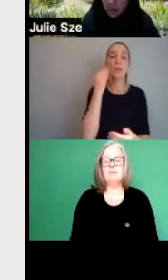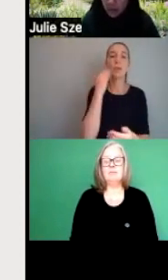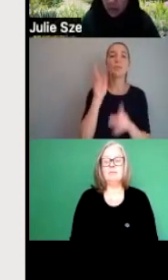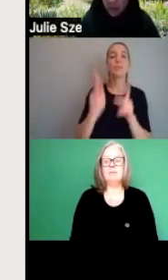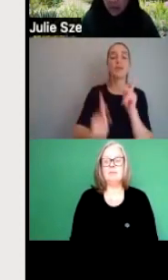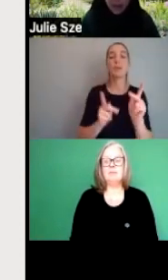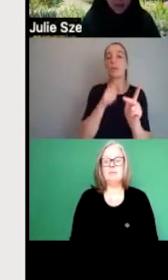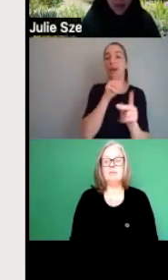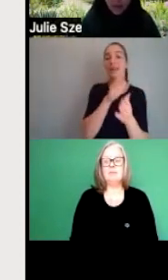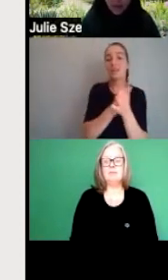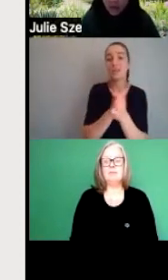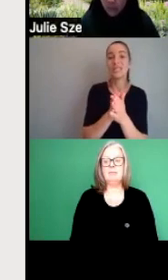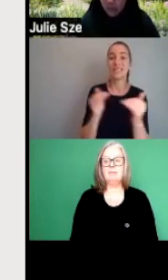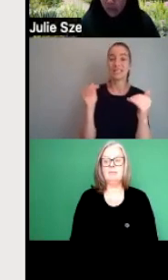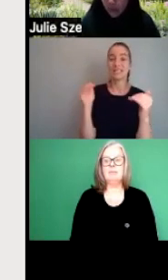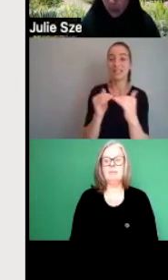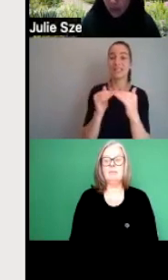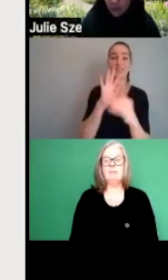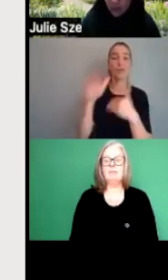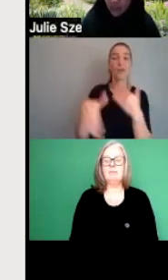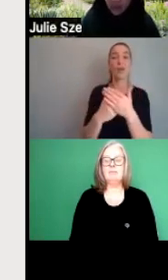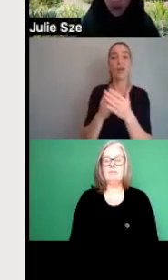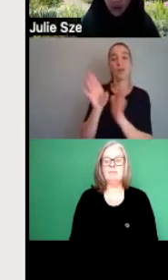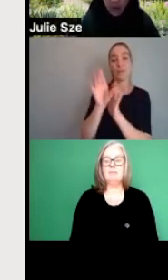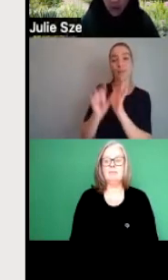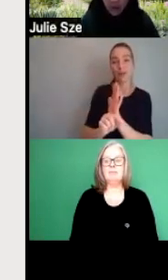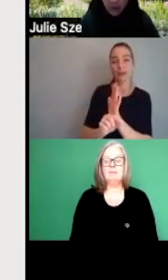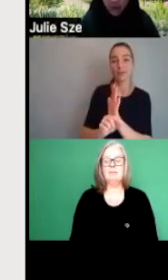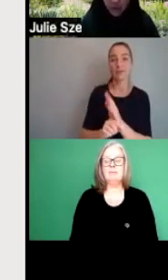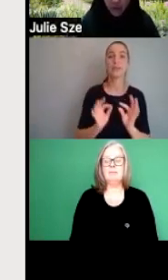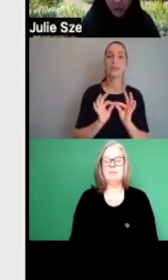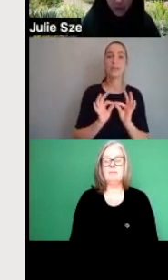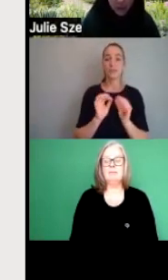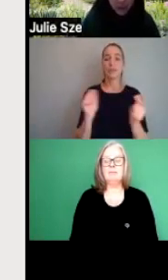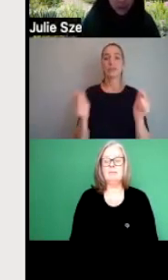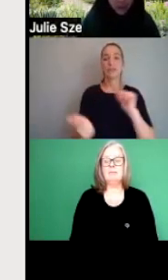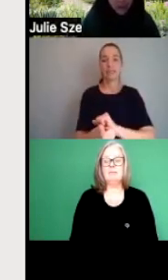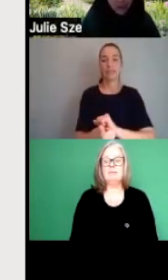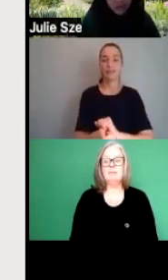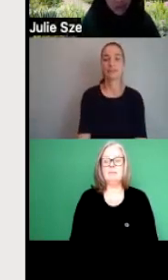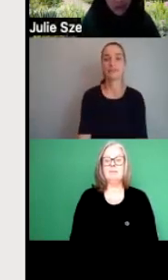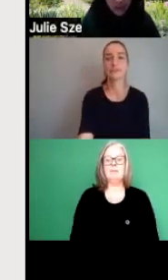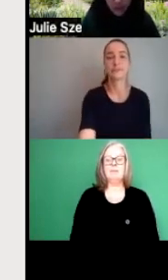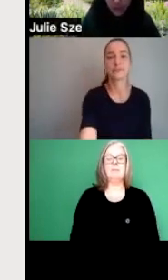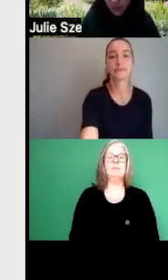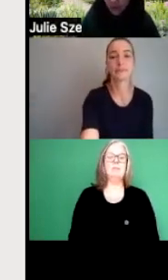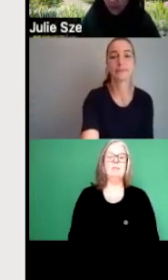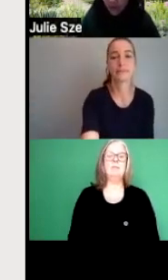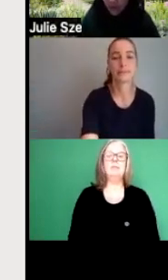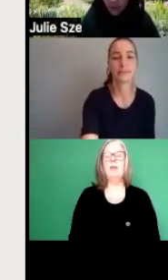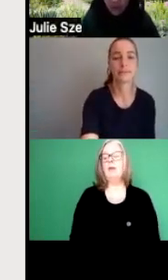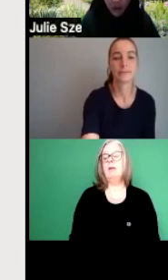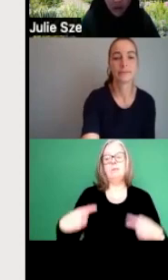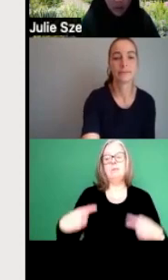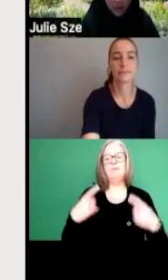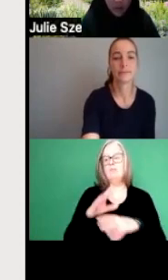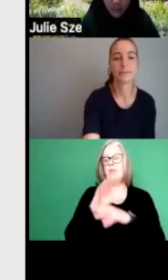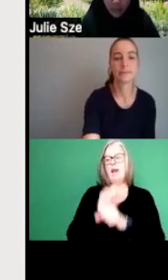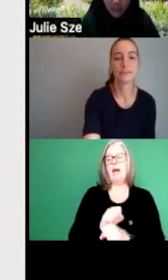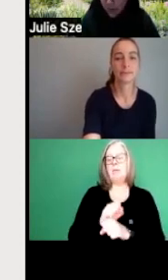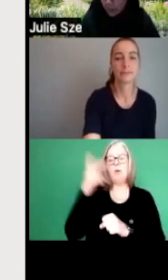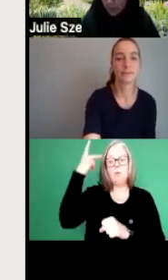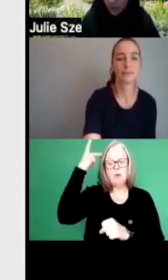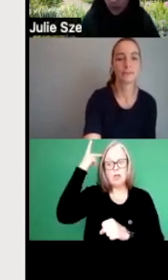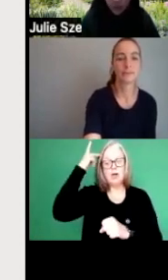stripes. Radical freedom activists have long known how revolutionary politics is performative and cultural. I don't have time to talk about